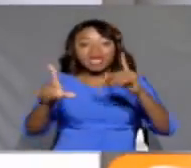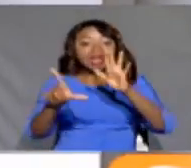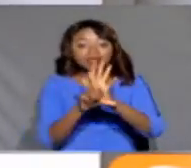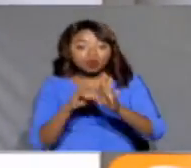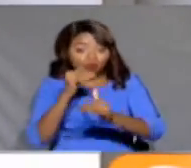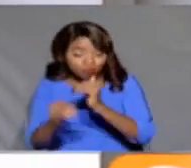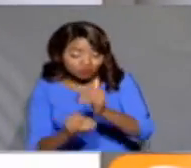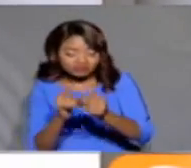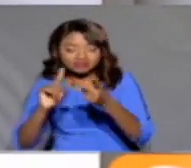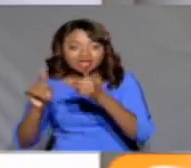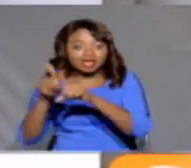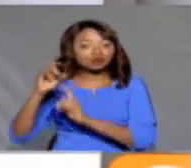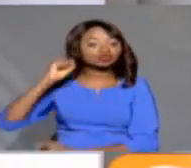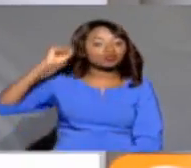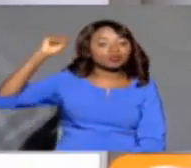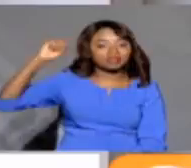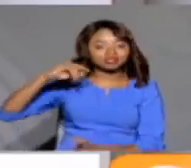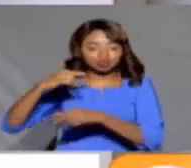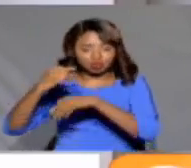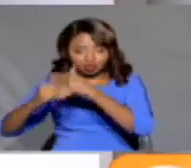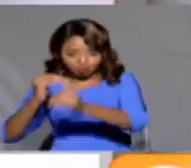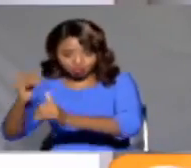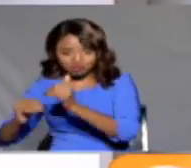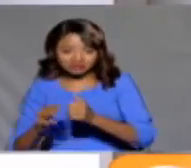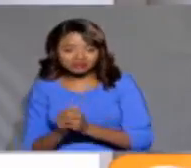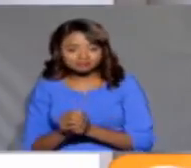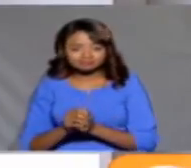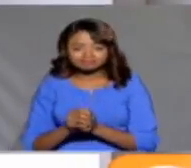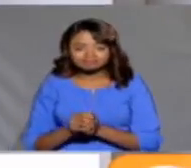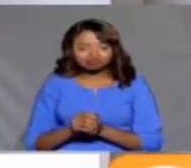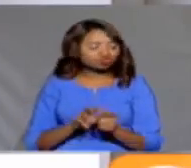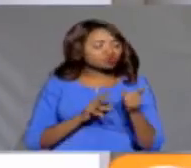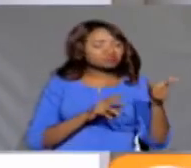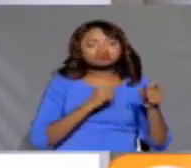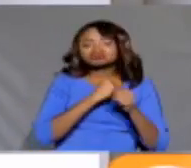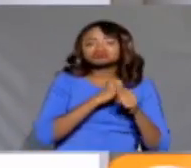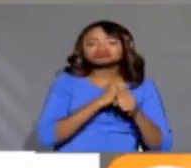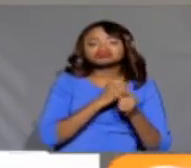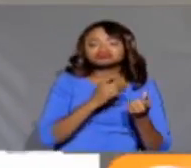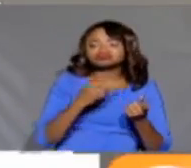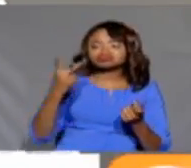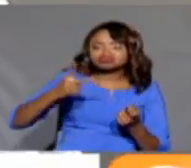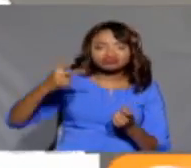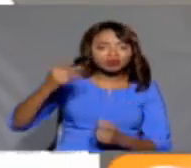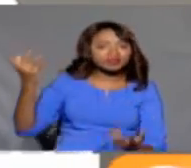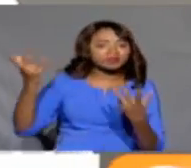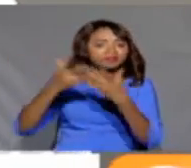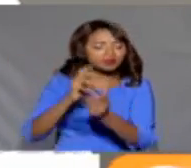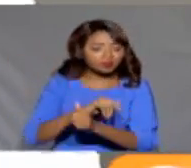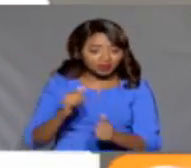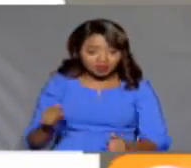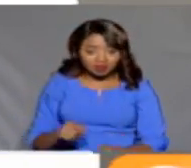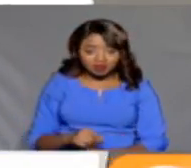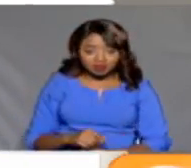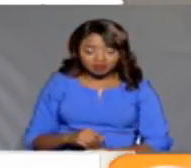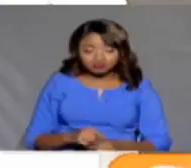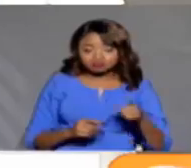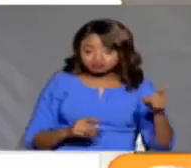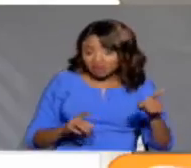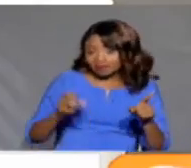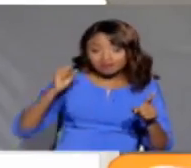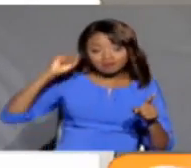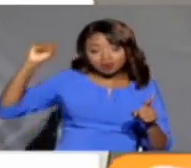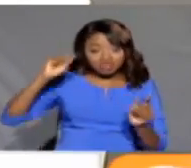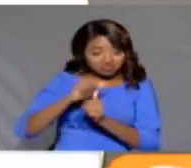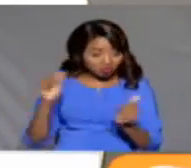a political process. Oh, okay, yeah. Well, so you put a bill through. How's he doing on both fronts? Let me talk about the political front. He's not doing very well with the